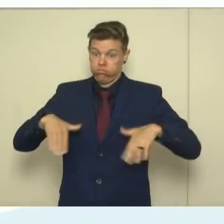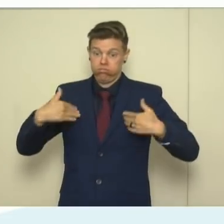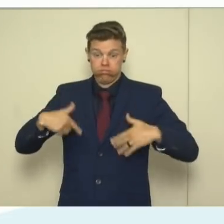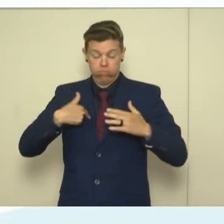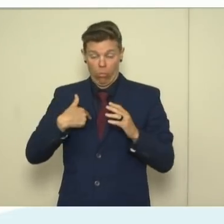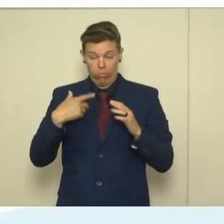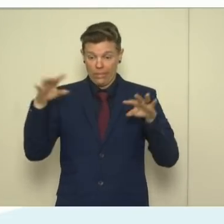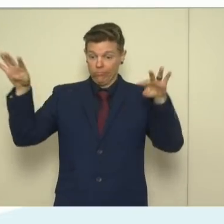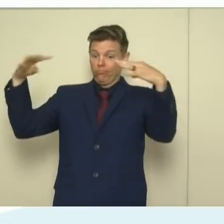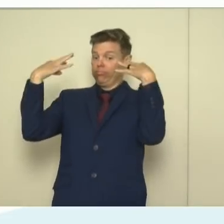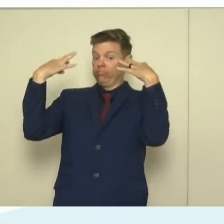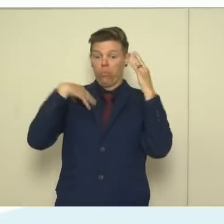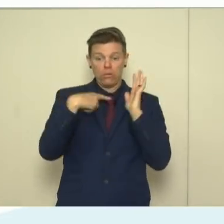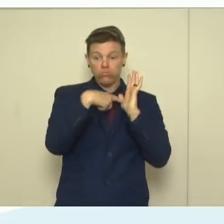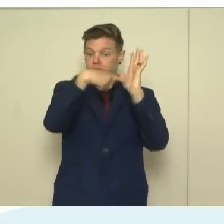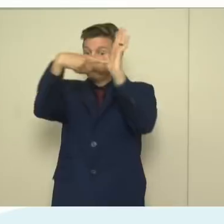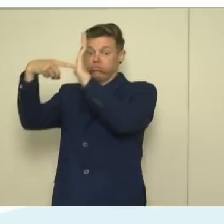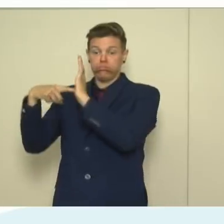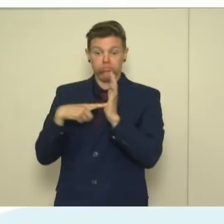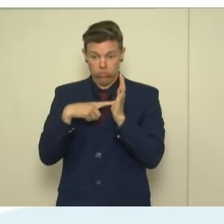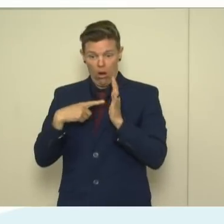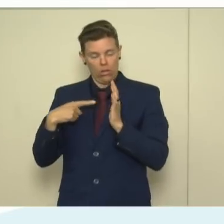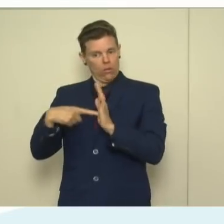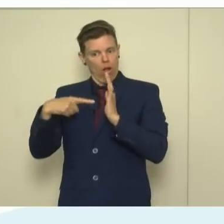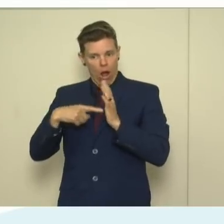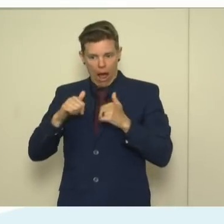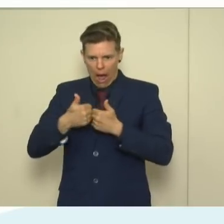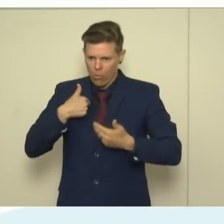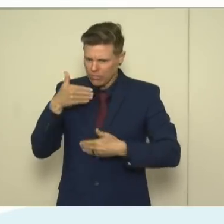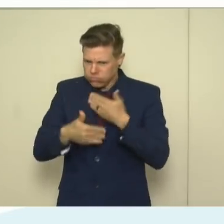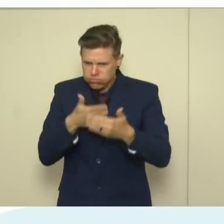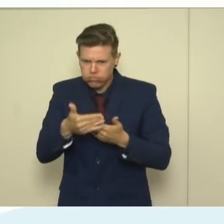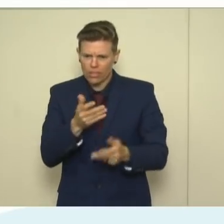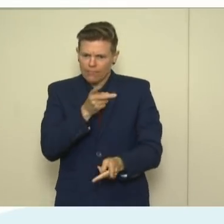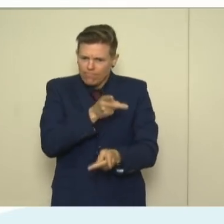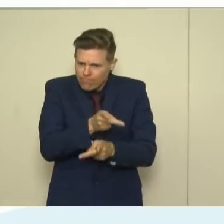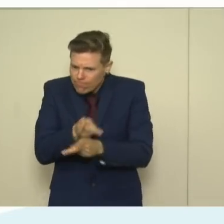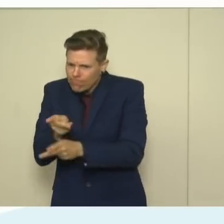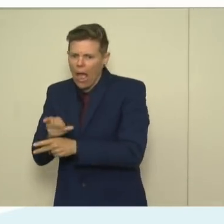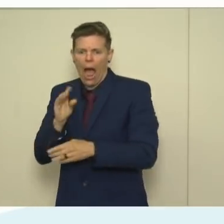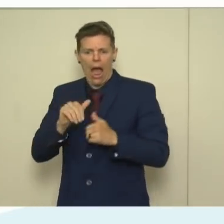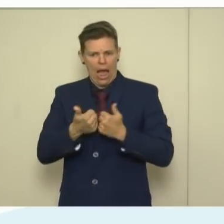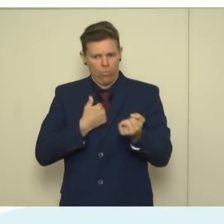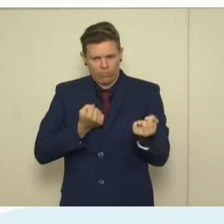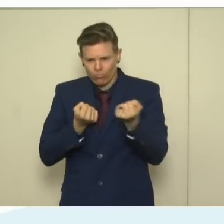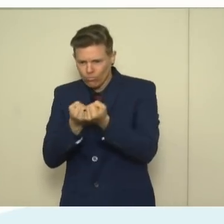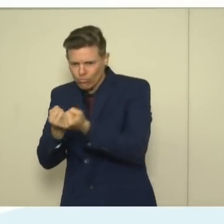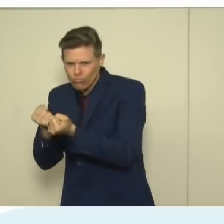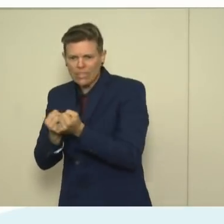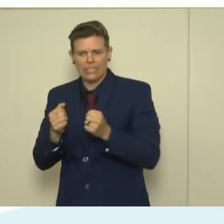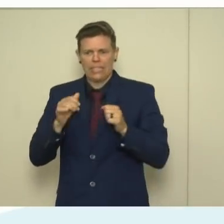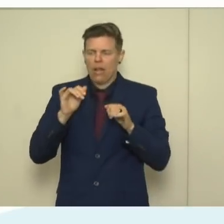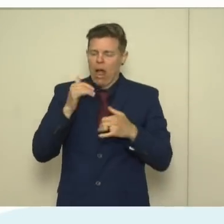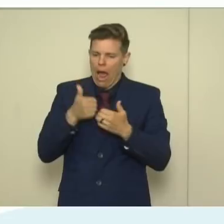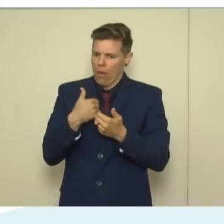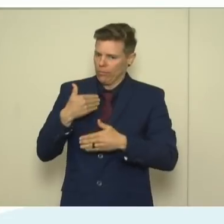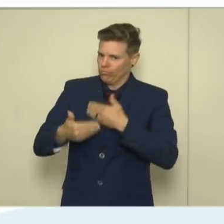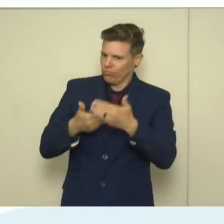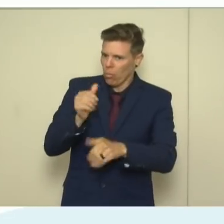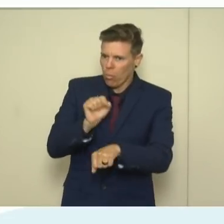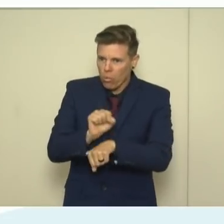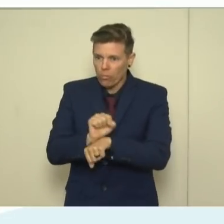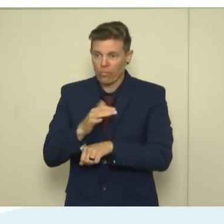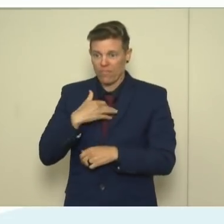have done for childcare and childcare employees. We have developed surveillance. We have 100% surveillance of our